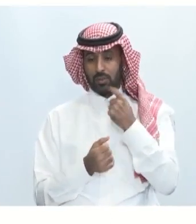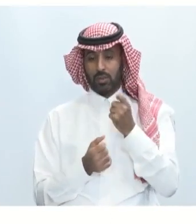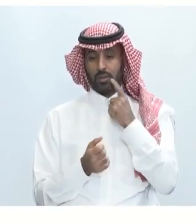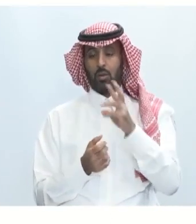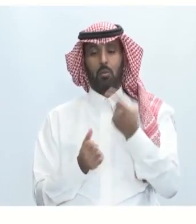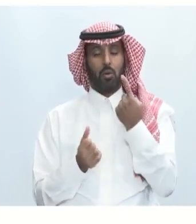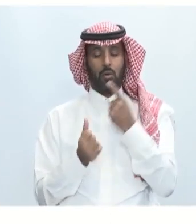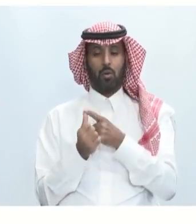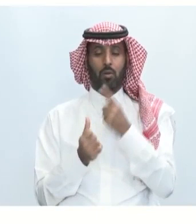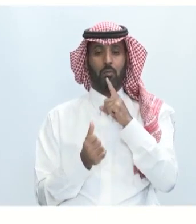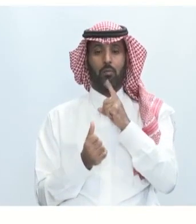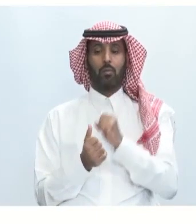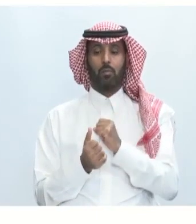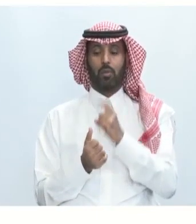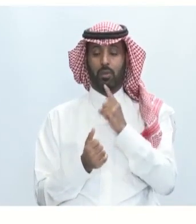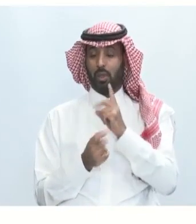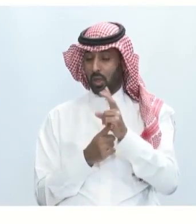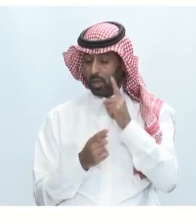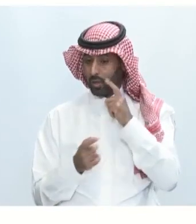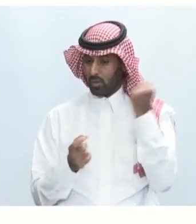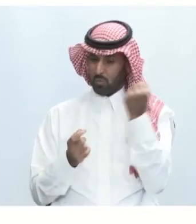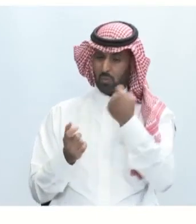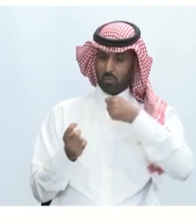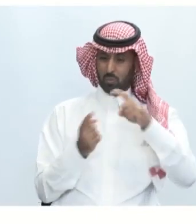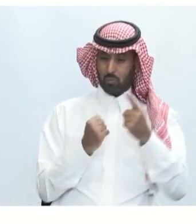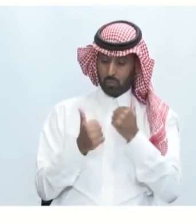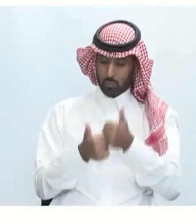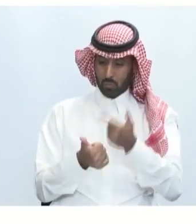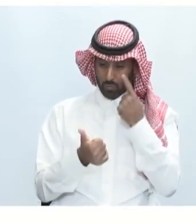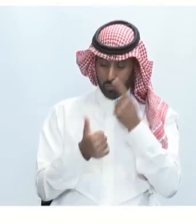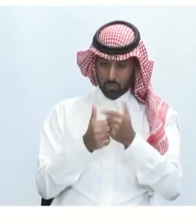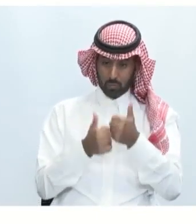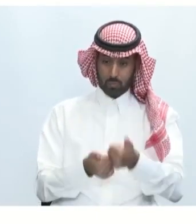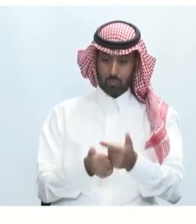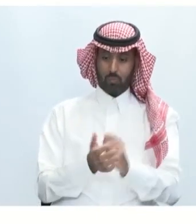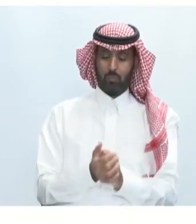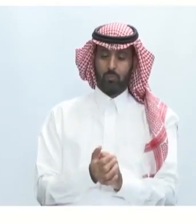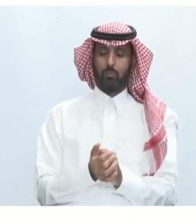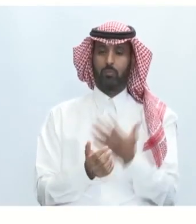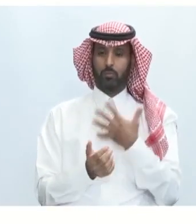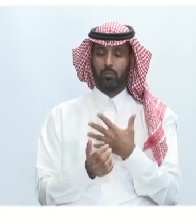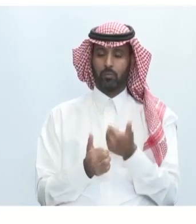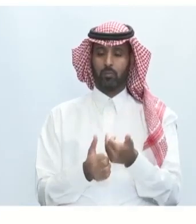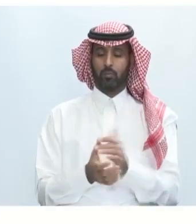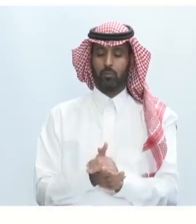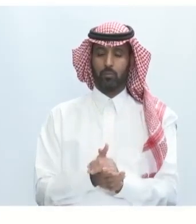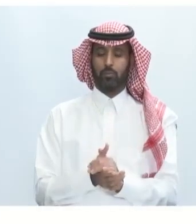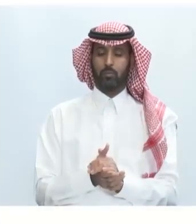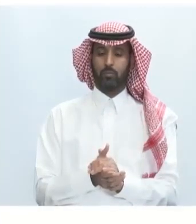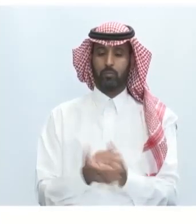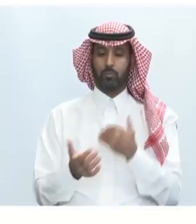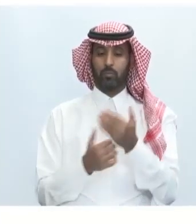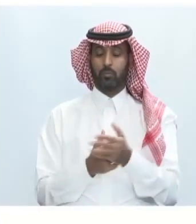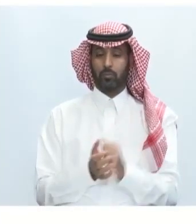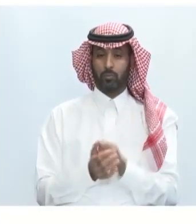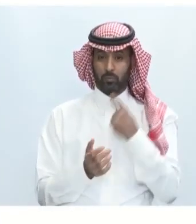about 100 fighters and athletes compete in one of the most challenging and physical contests imaginable.